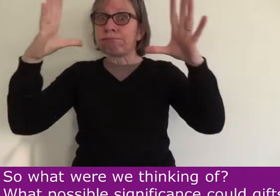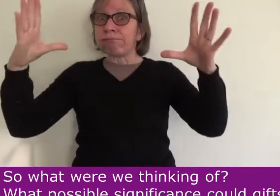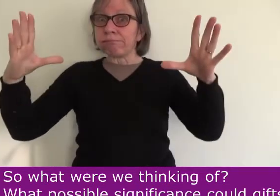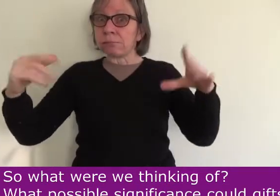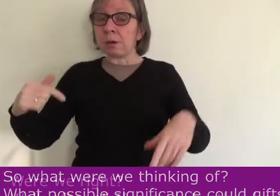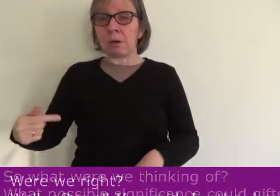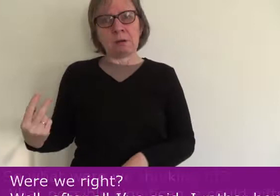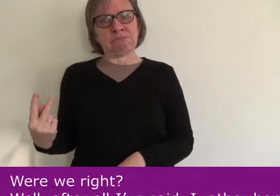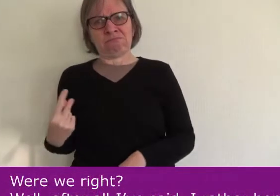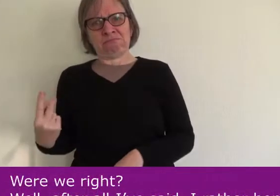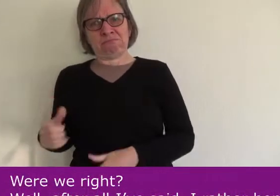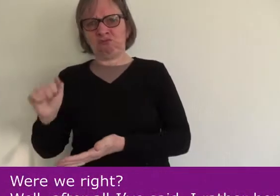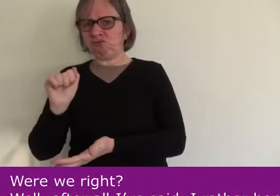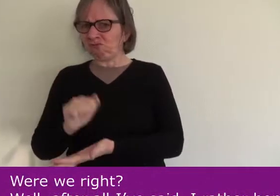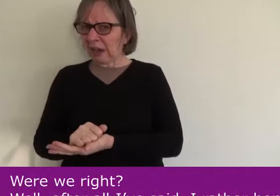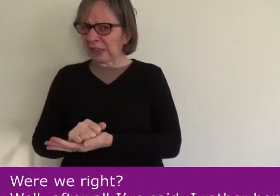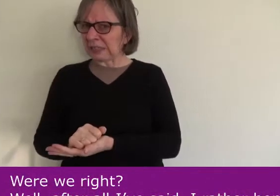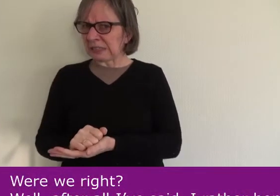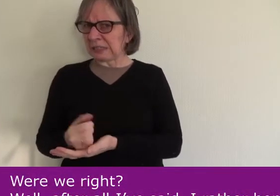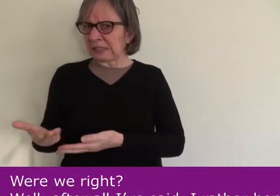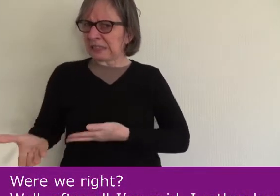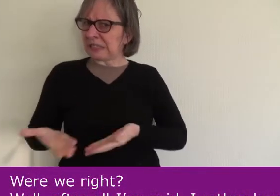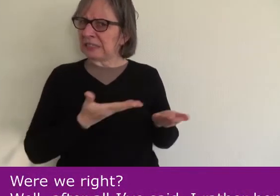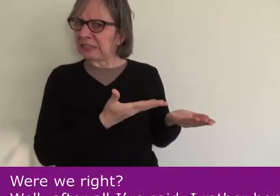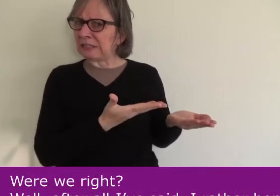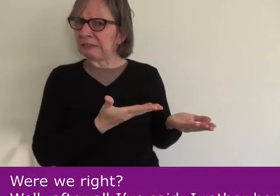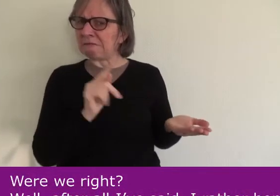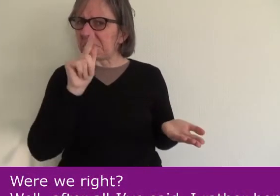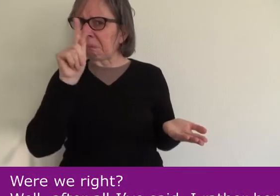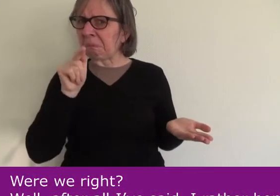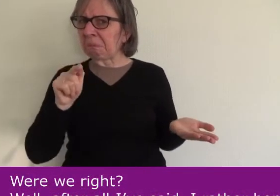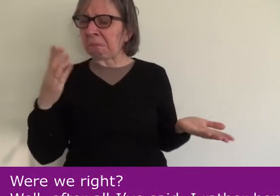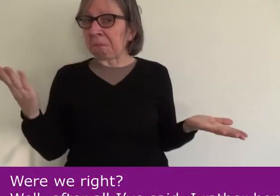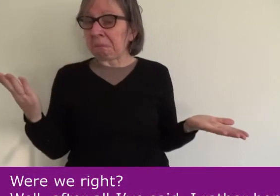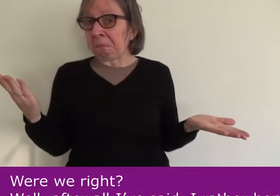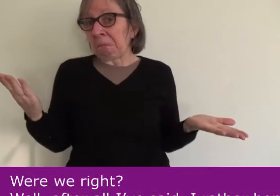all. Were we right? Well,